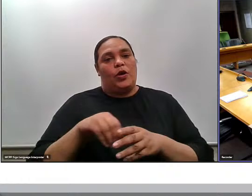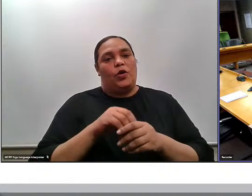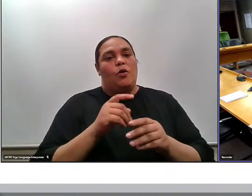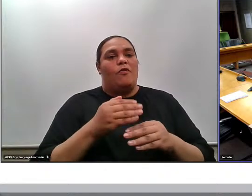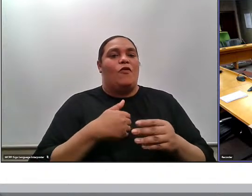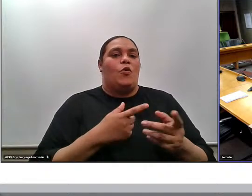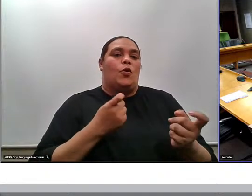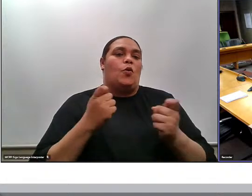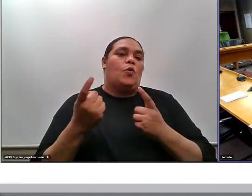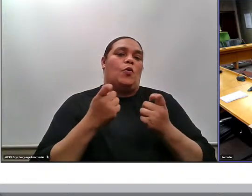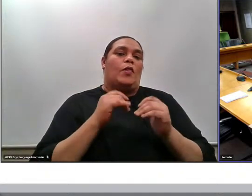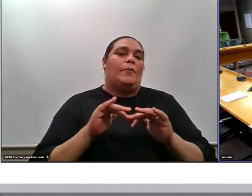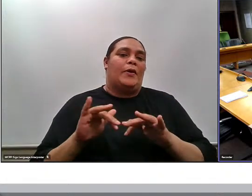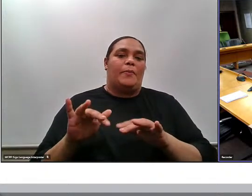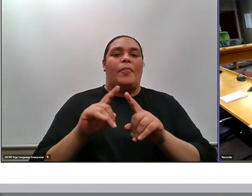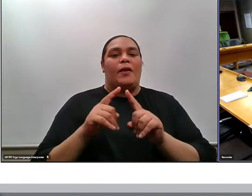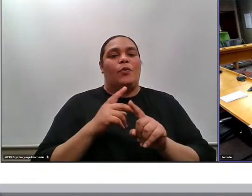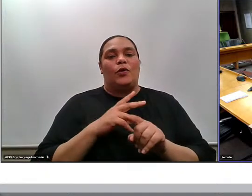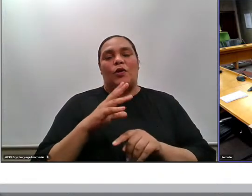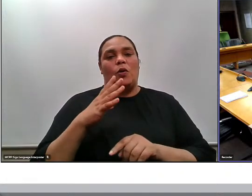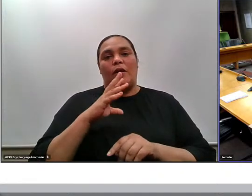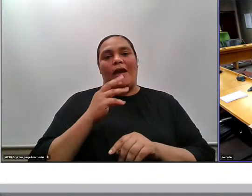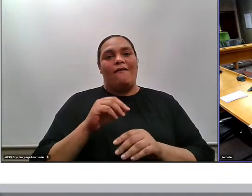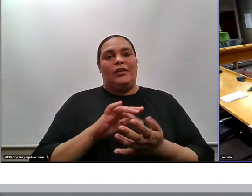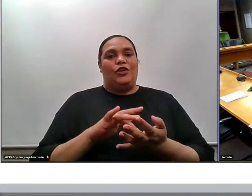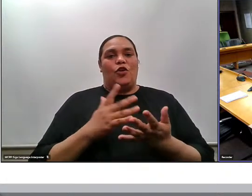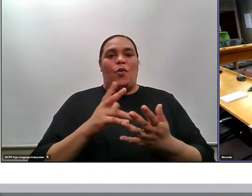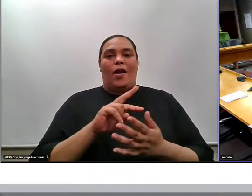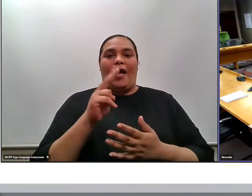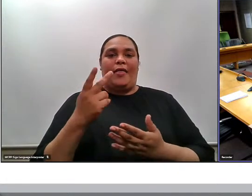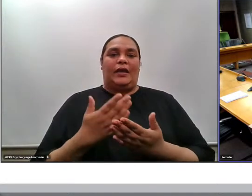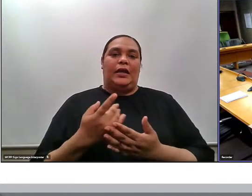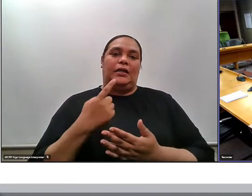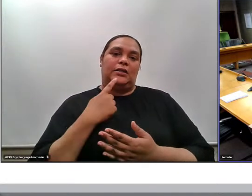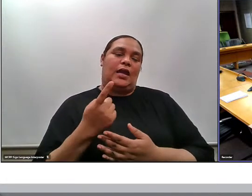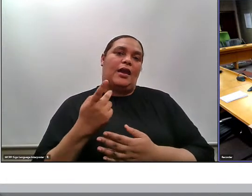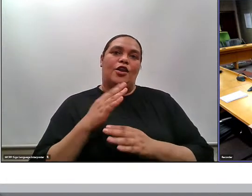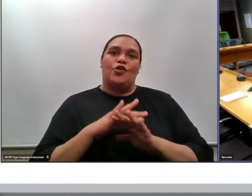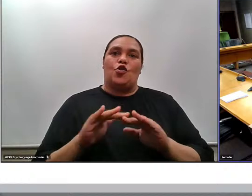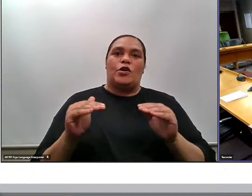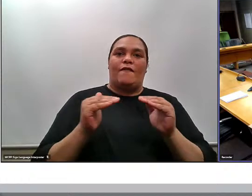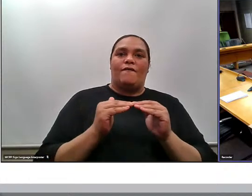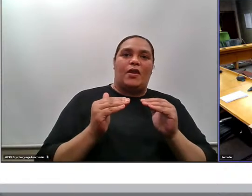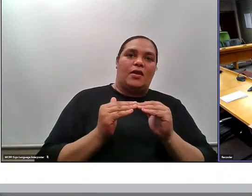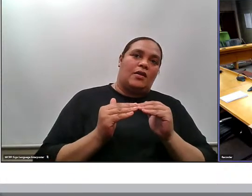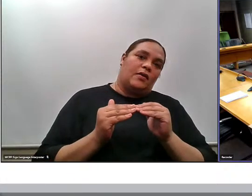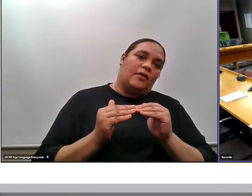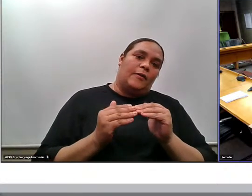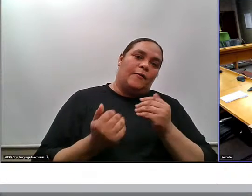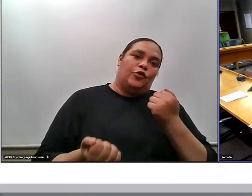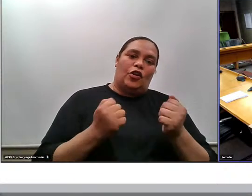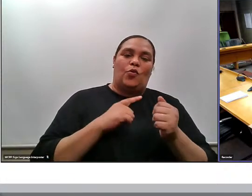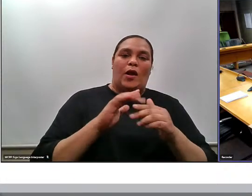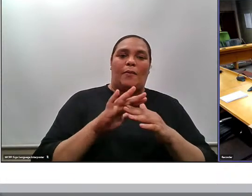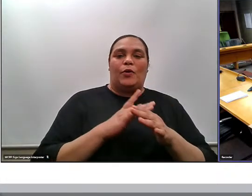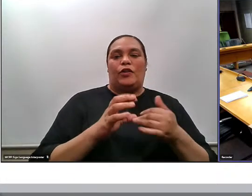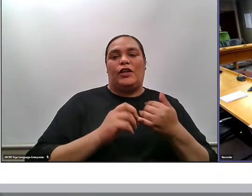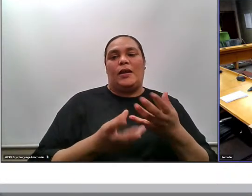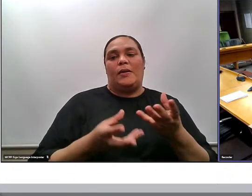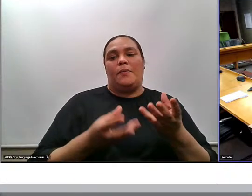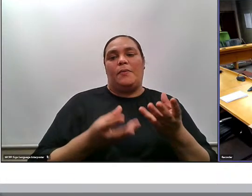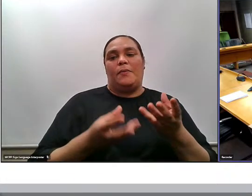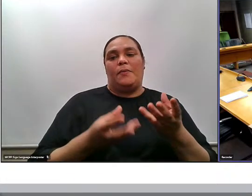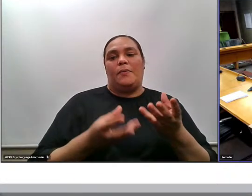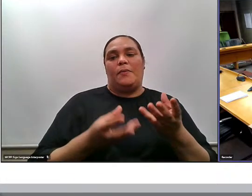all of these people, because then we do not want a situation where others would say they were unfairly judged because they tried to get the information